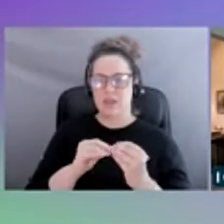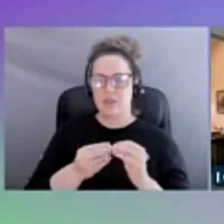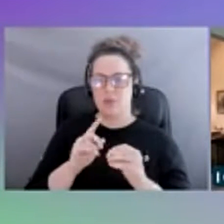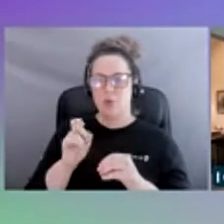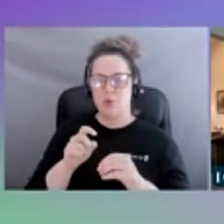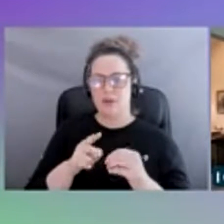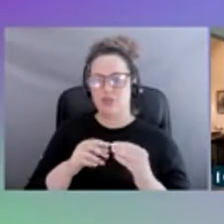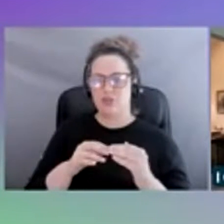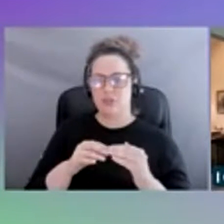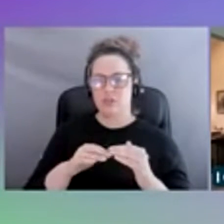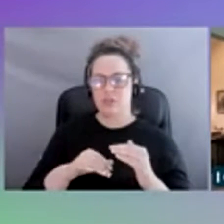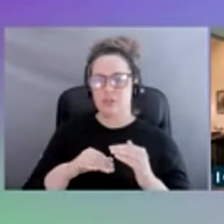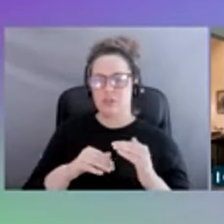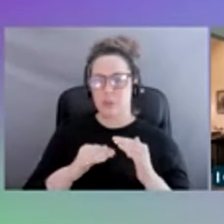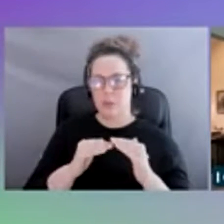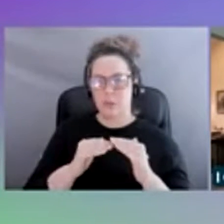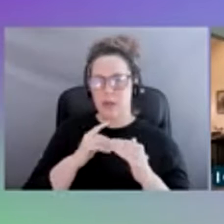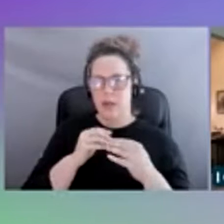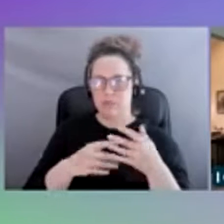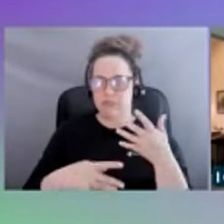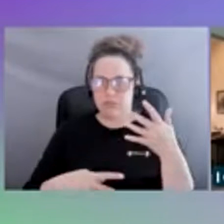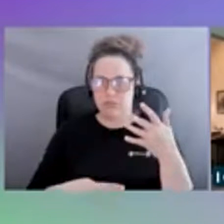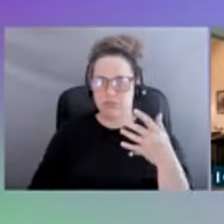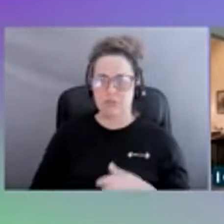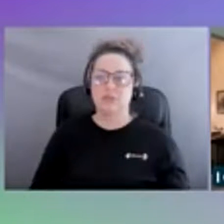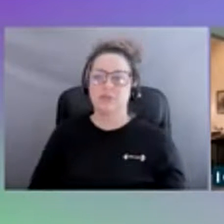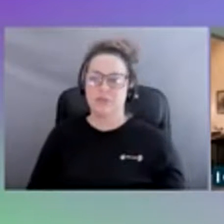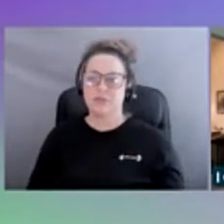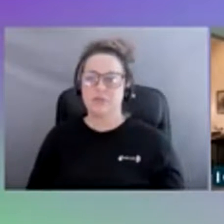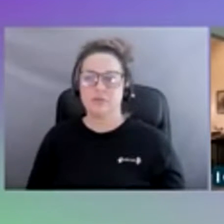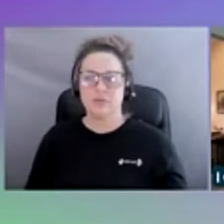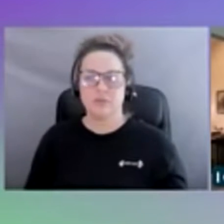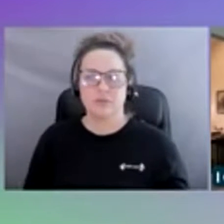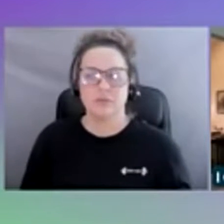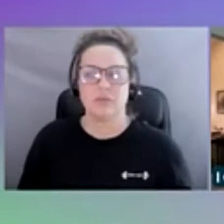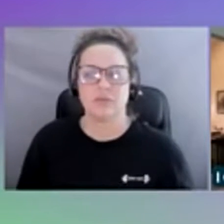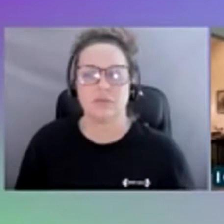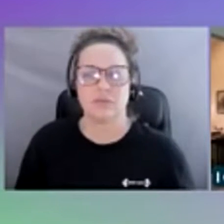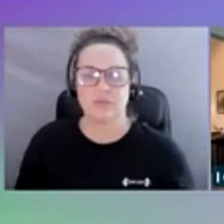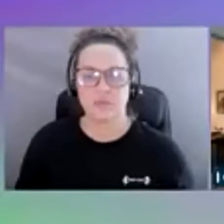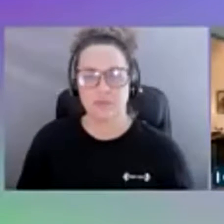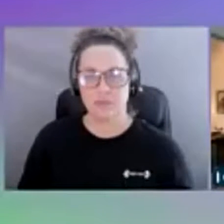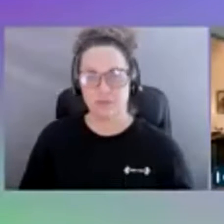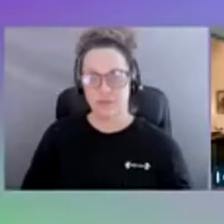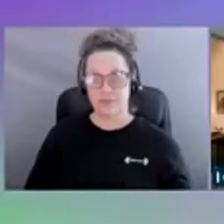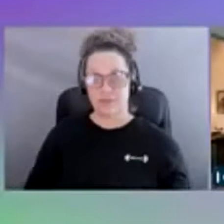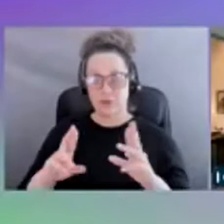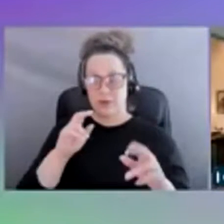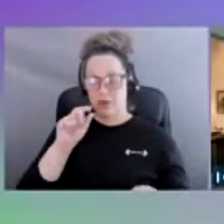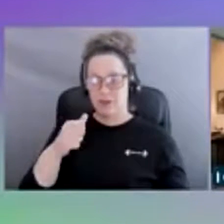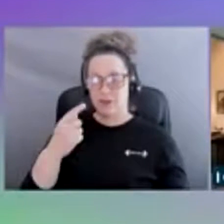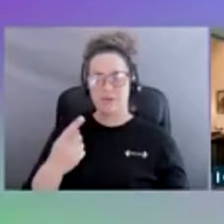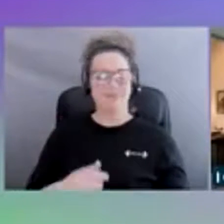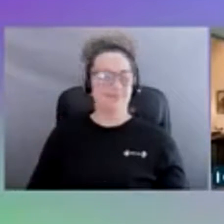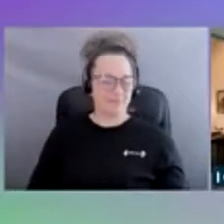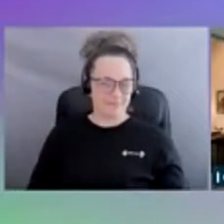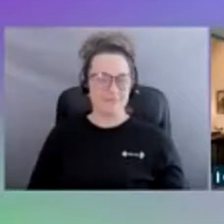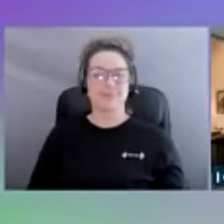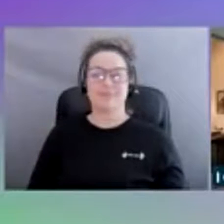questions down short. Yeah. Great point. Thank you. Ready for another one? Yes.